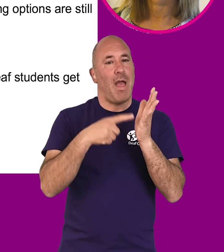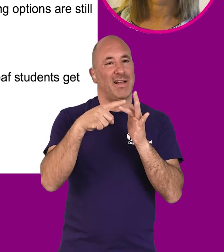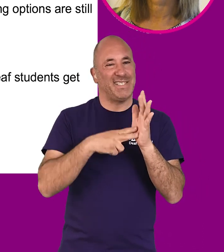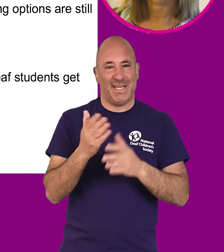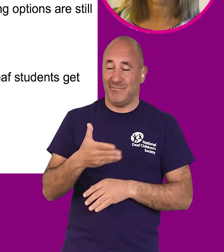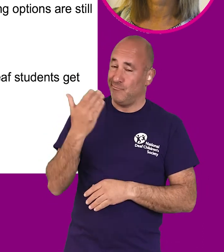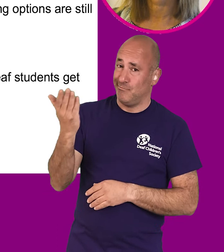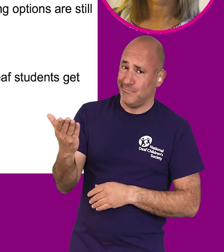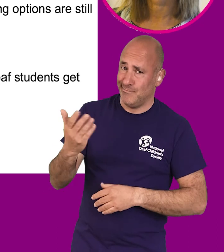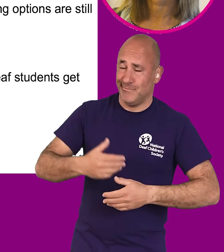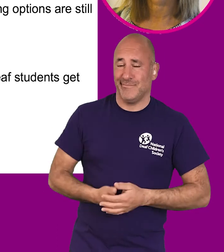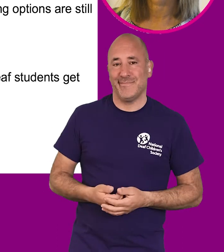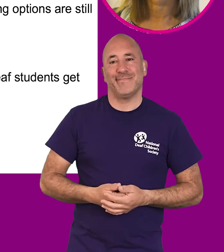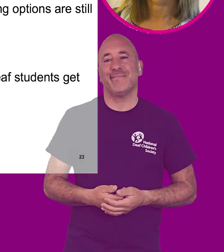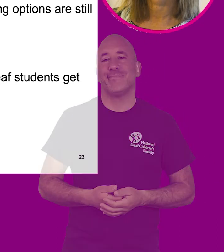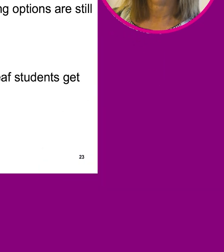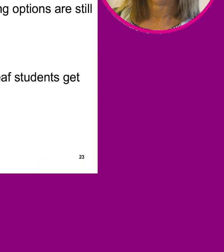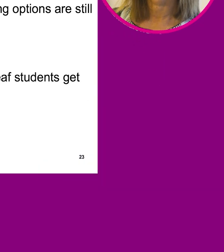Okay, back to Martin now.